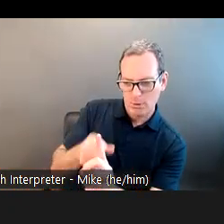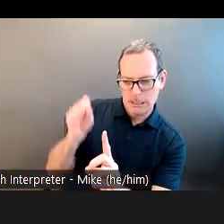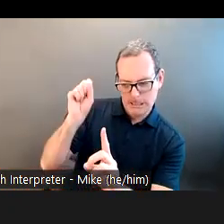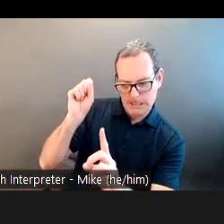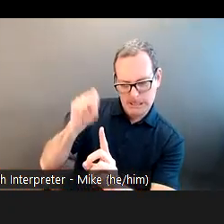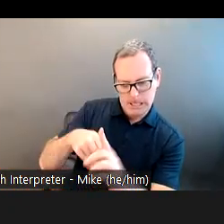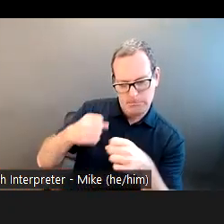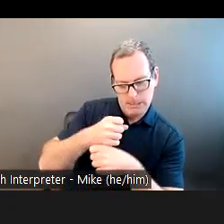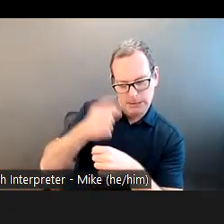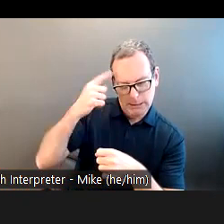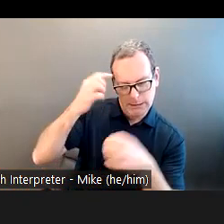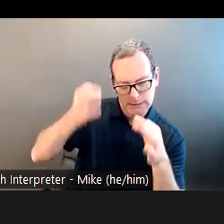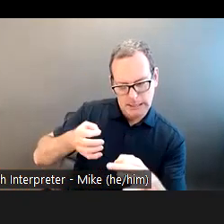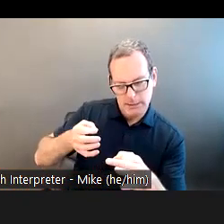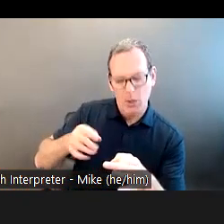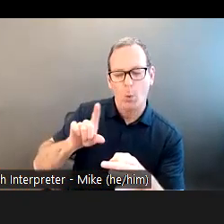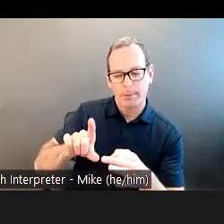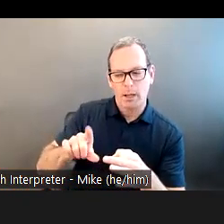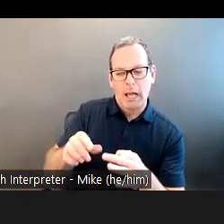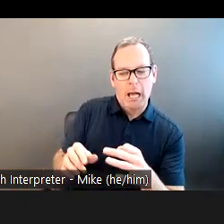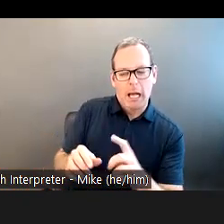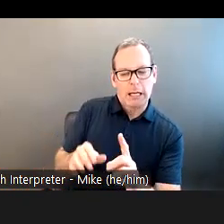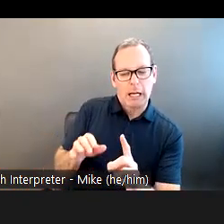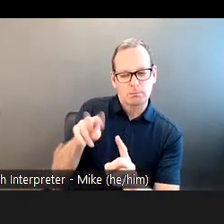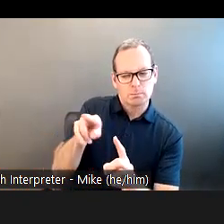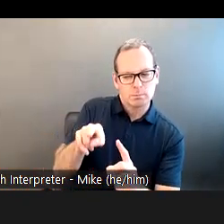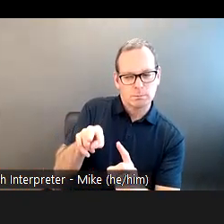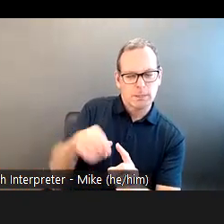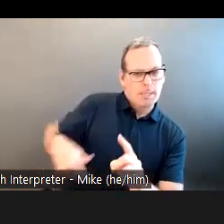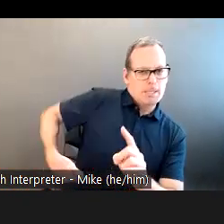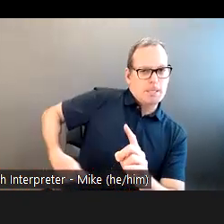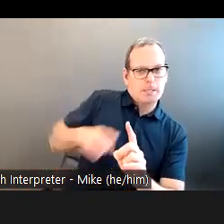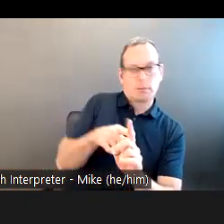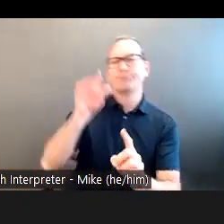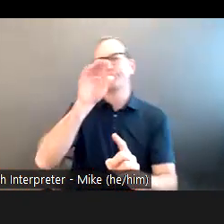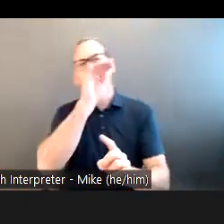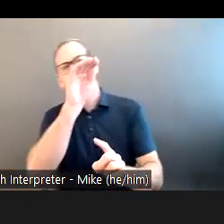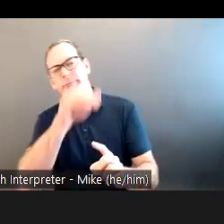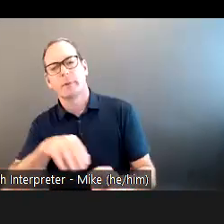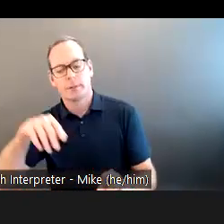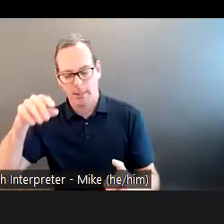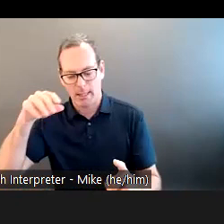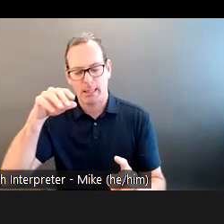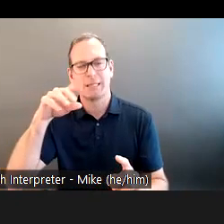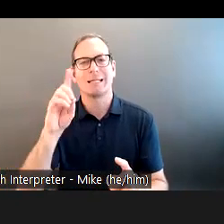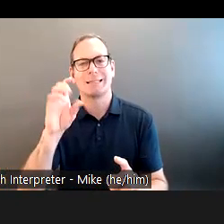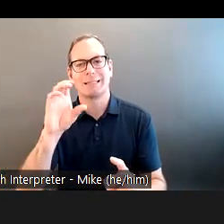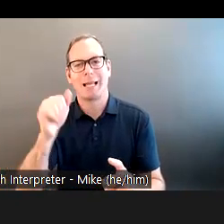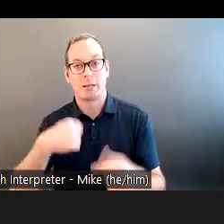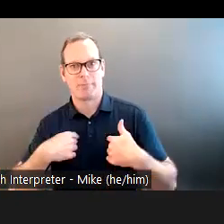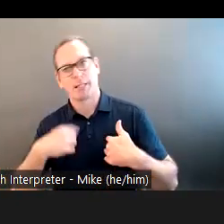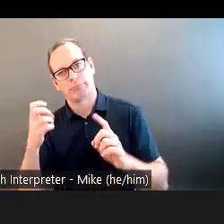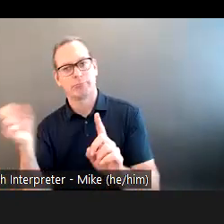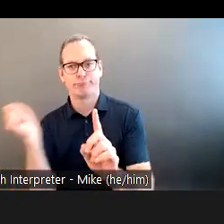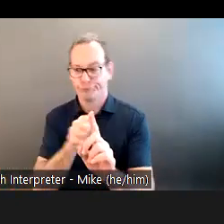assessment by a capacity assessor. They might not. It really depends on what the lawyer sees in that point, in that place. If they